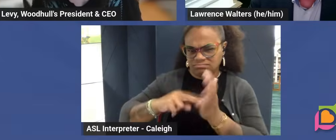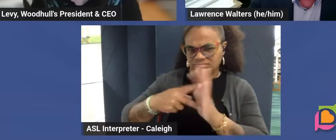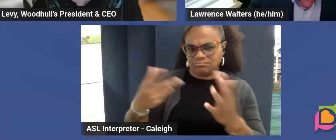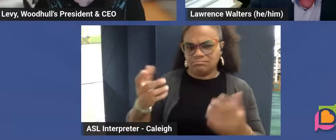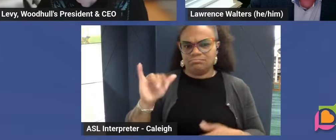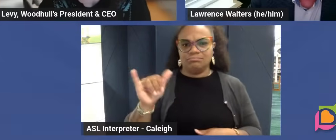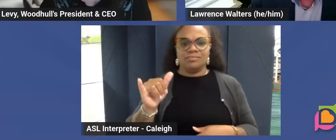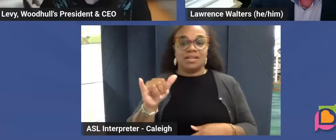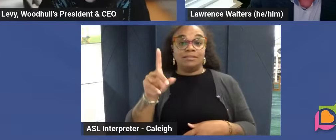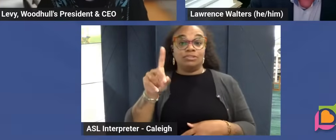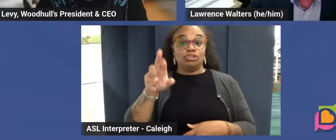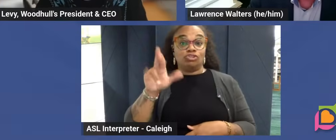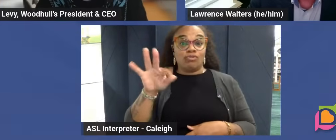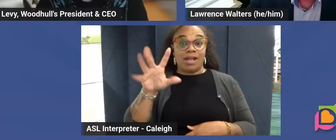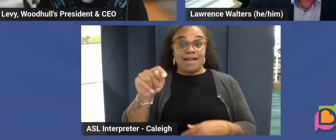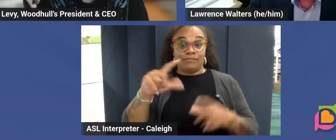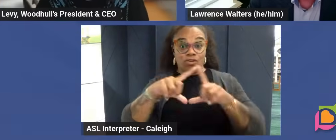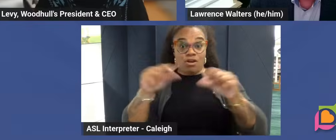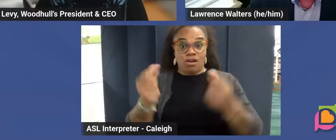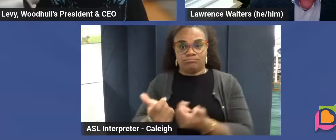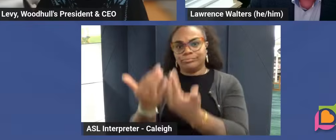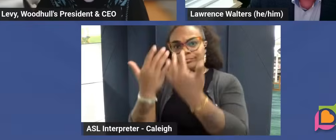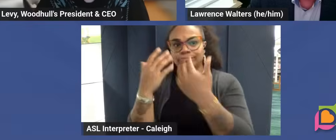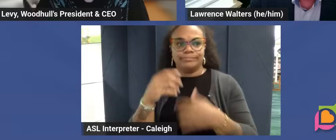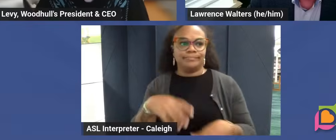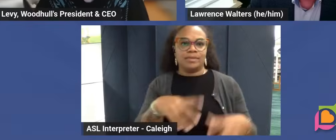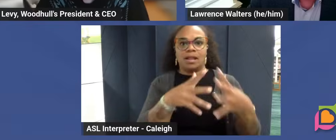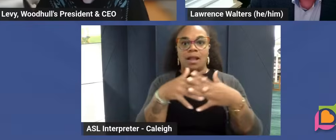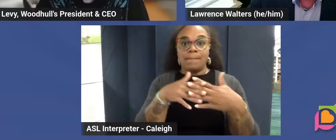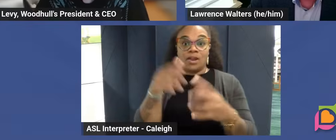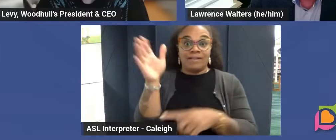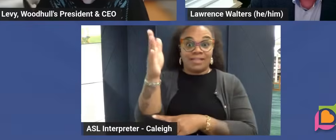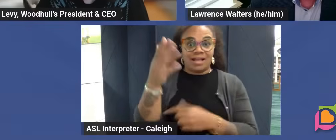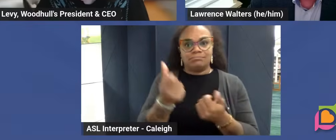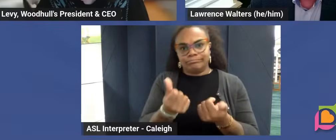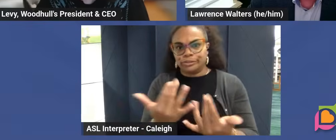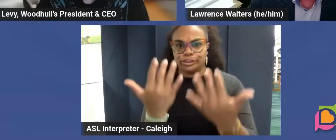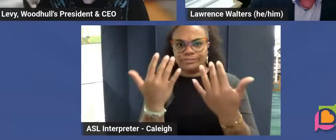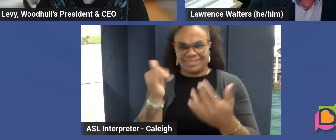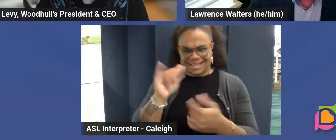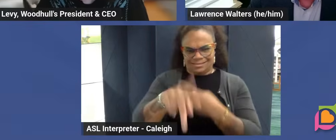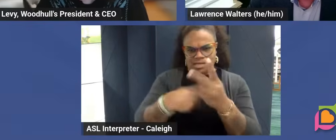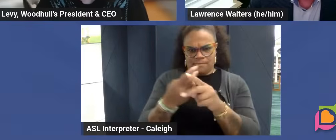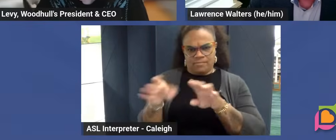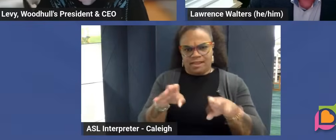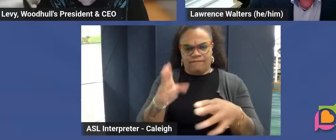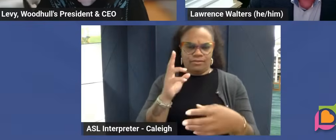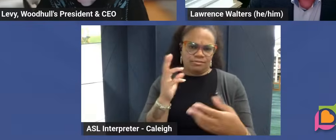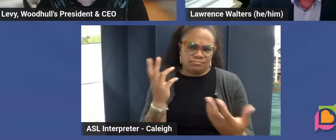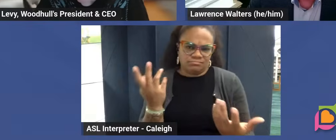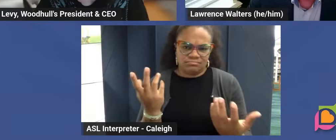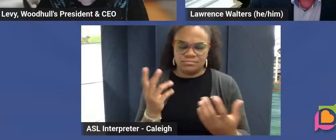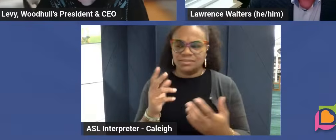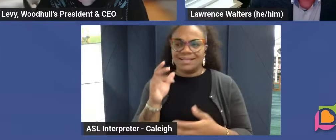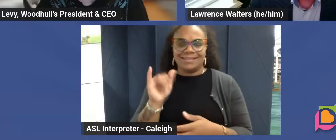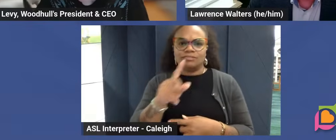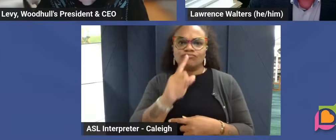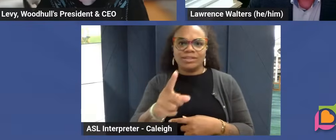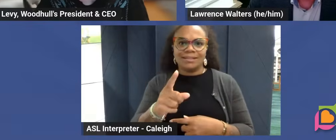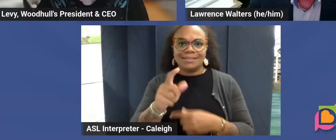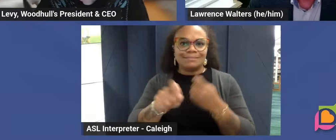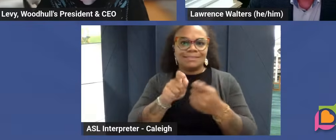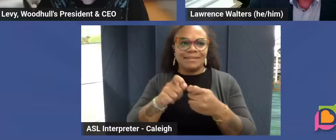draft card, burning the American flag. On its face, it's activity. It's not really